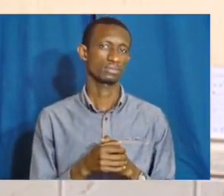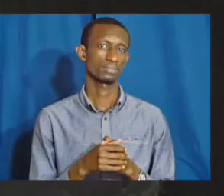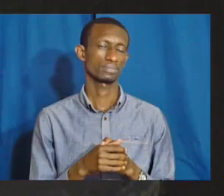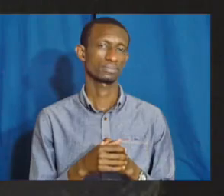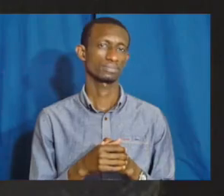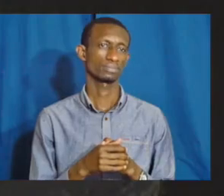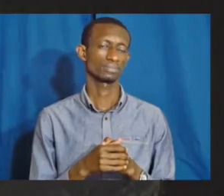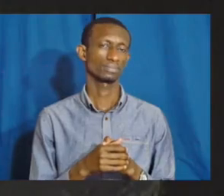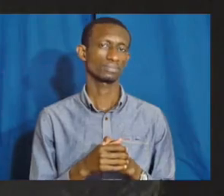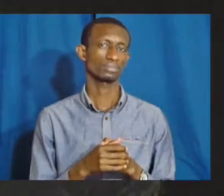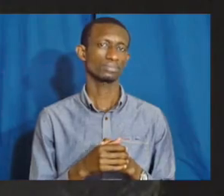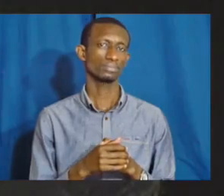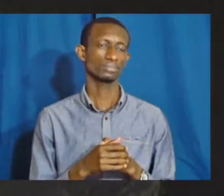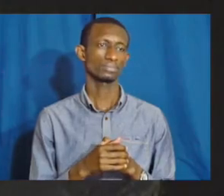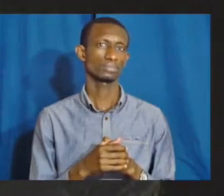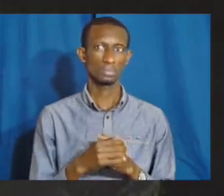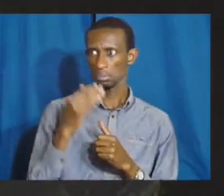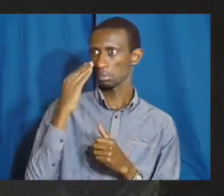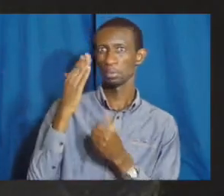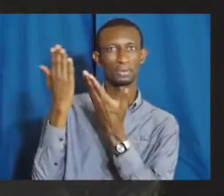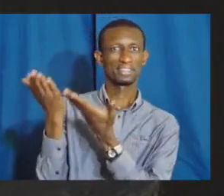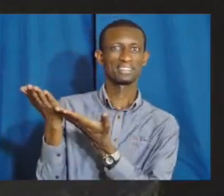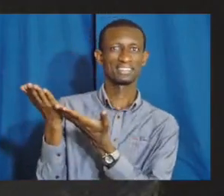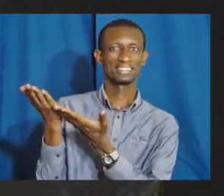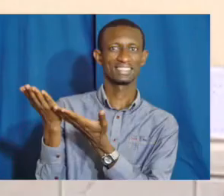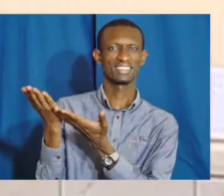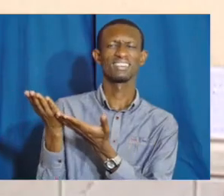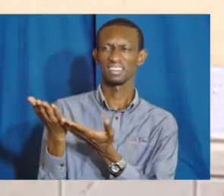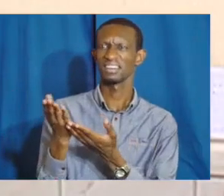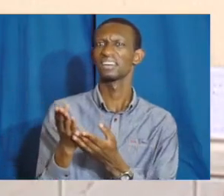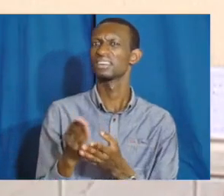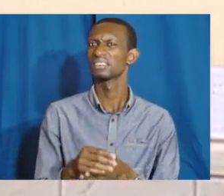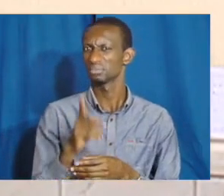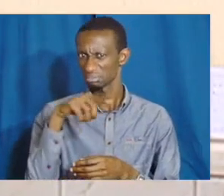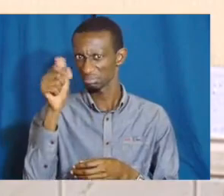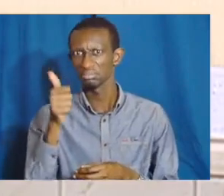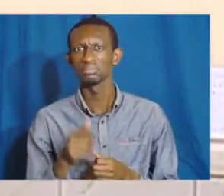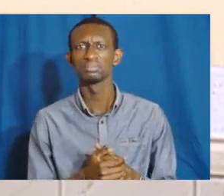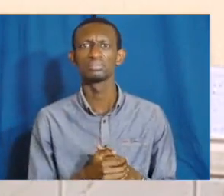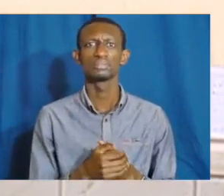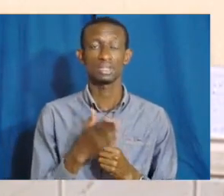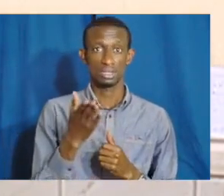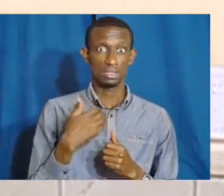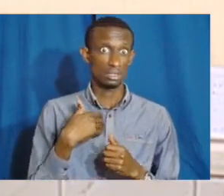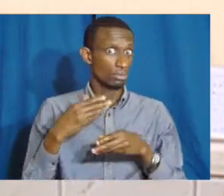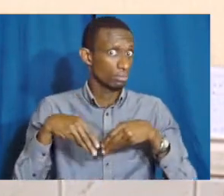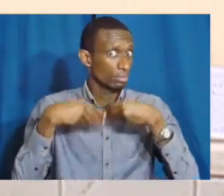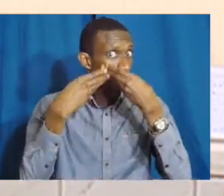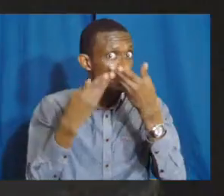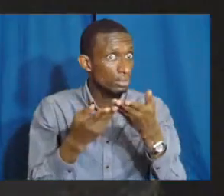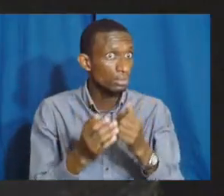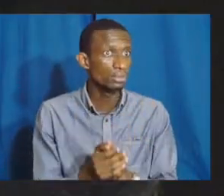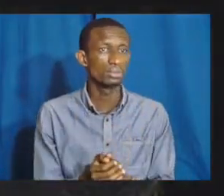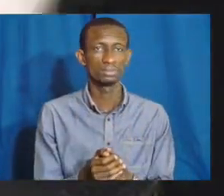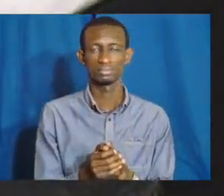X-intercept. Have you seen this? Well, I think. Let me give you one